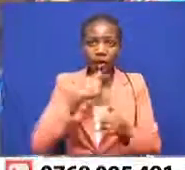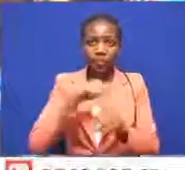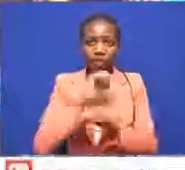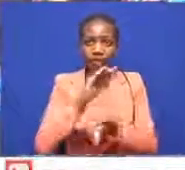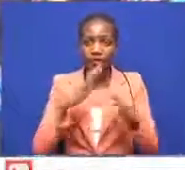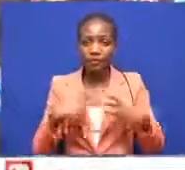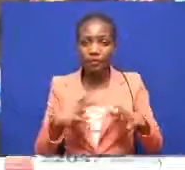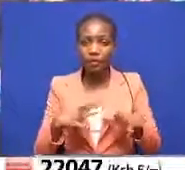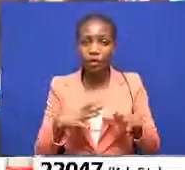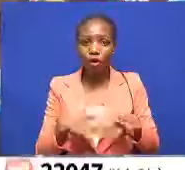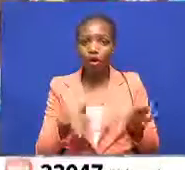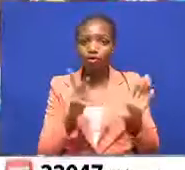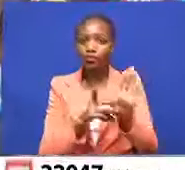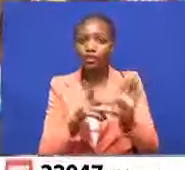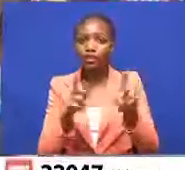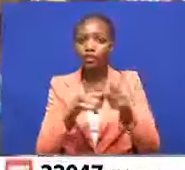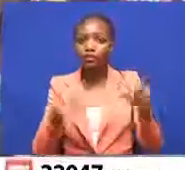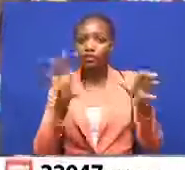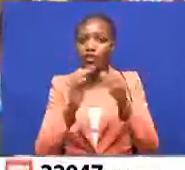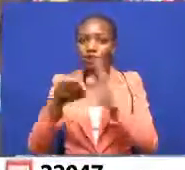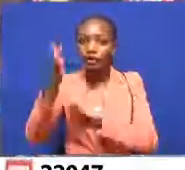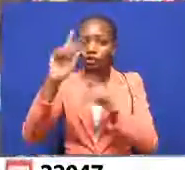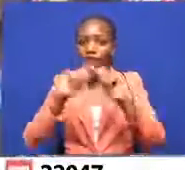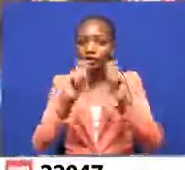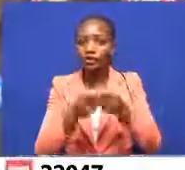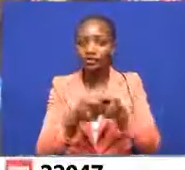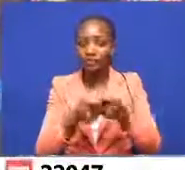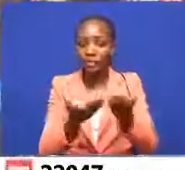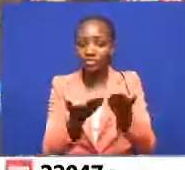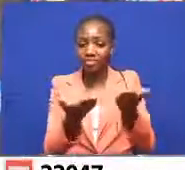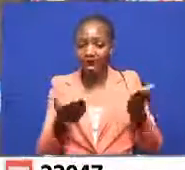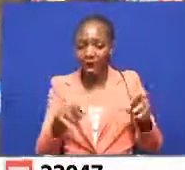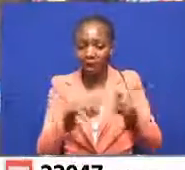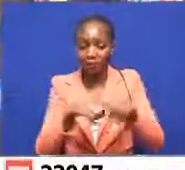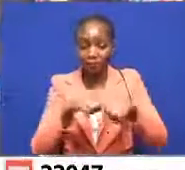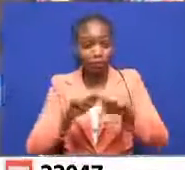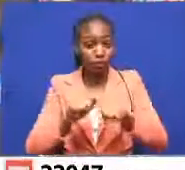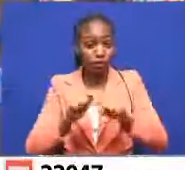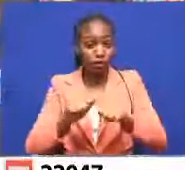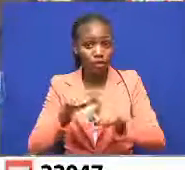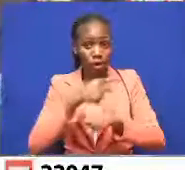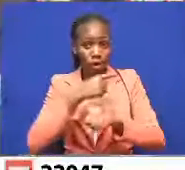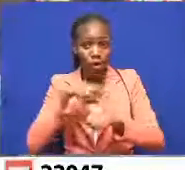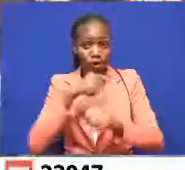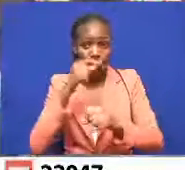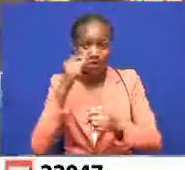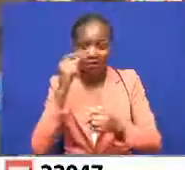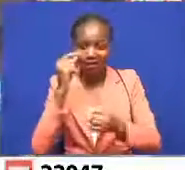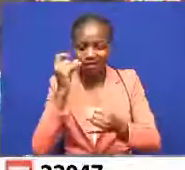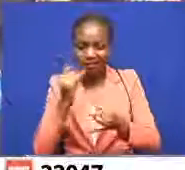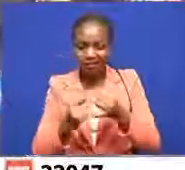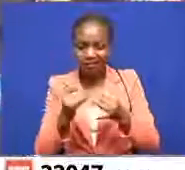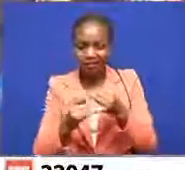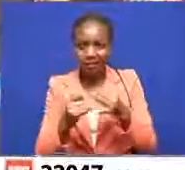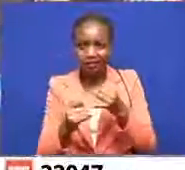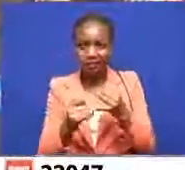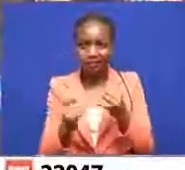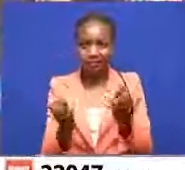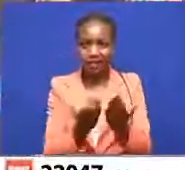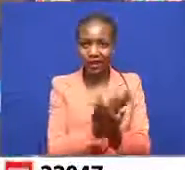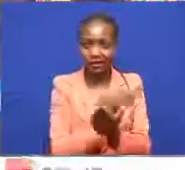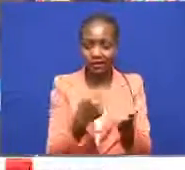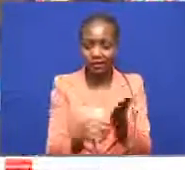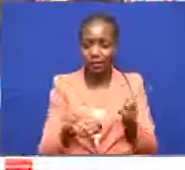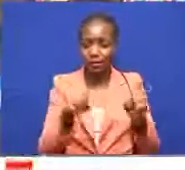with the security agencies, with our intelligence agencies, so that we can at last bring these guys